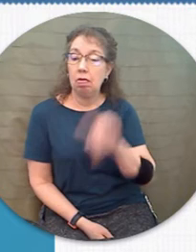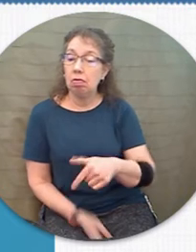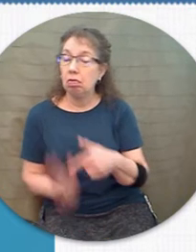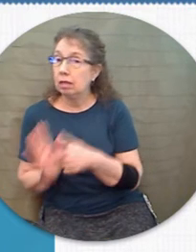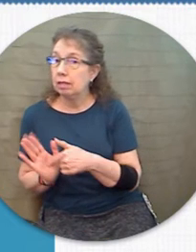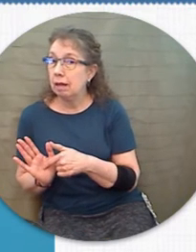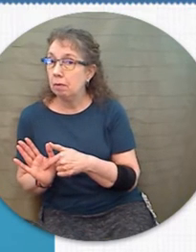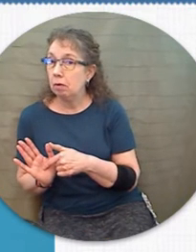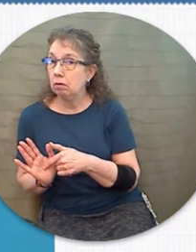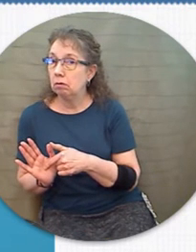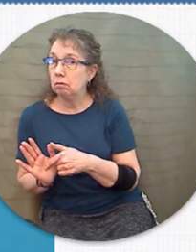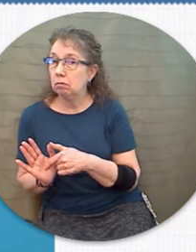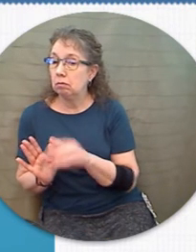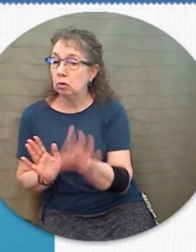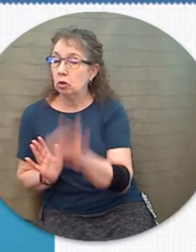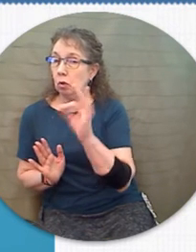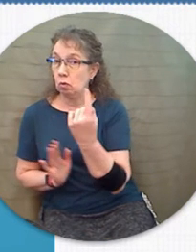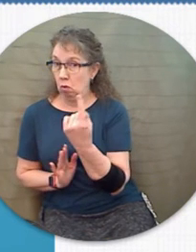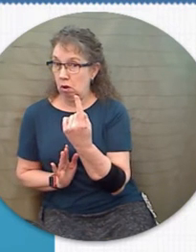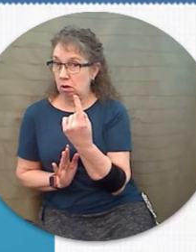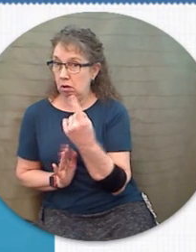in option 1,